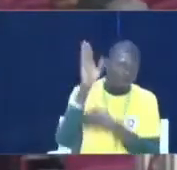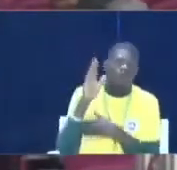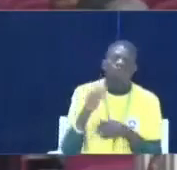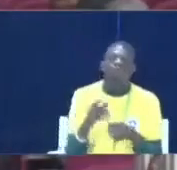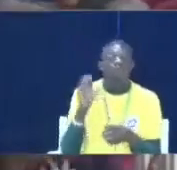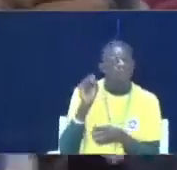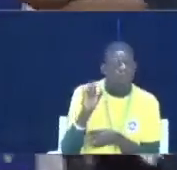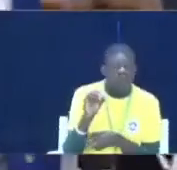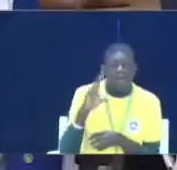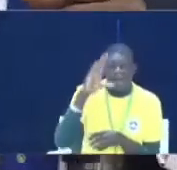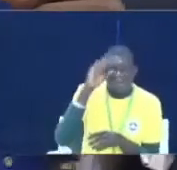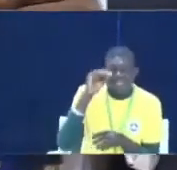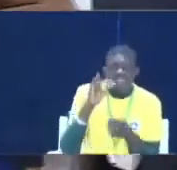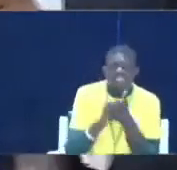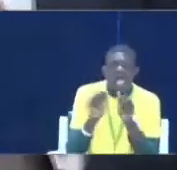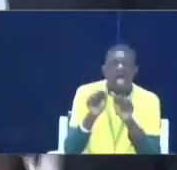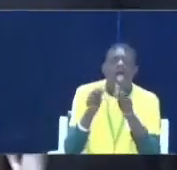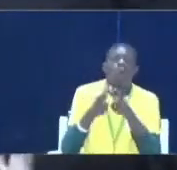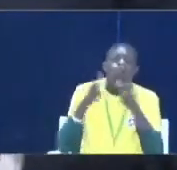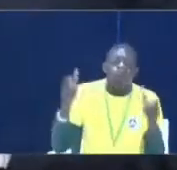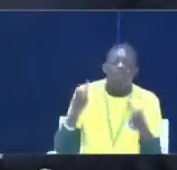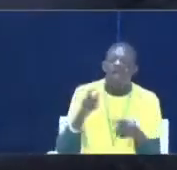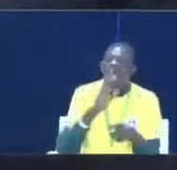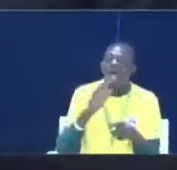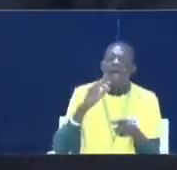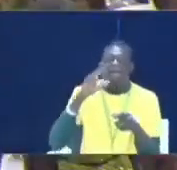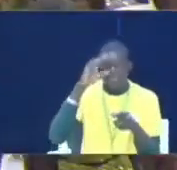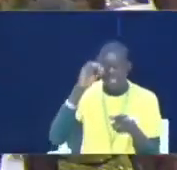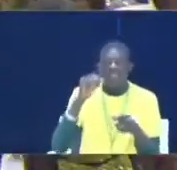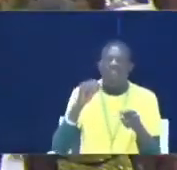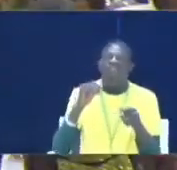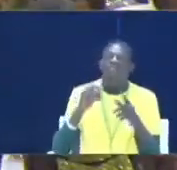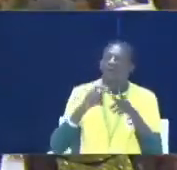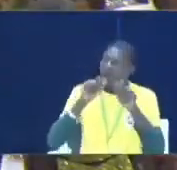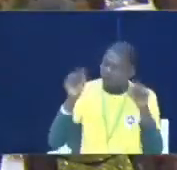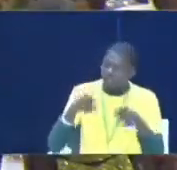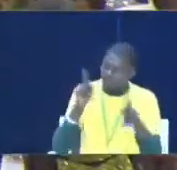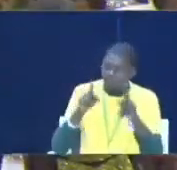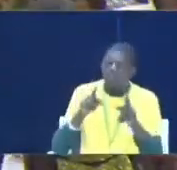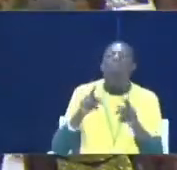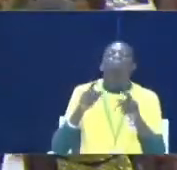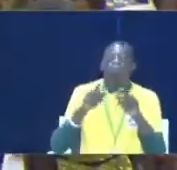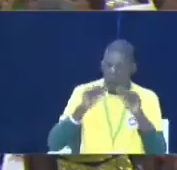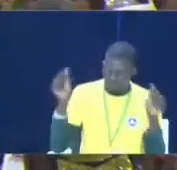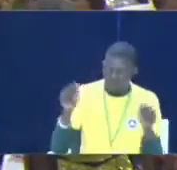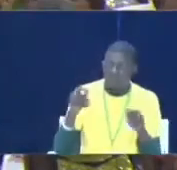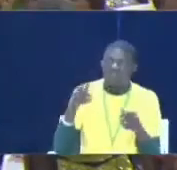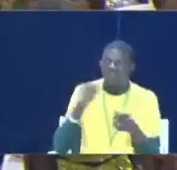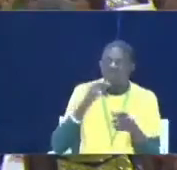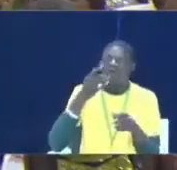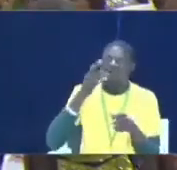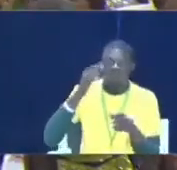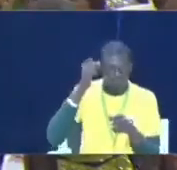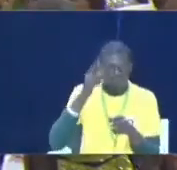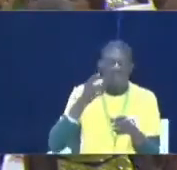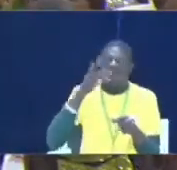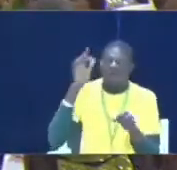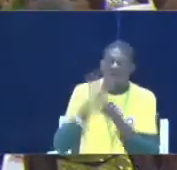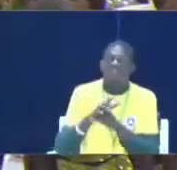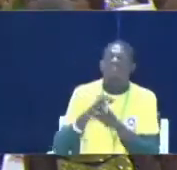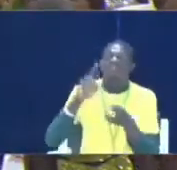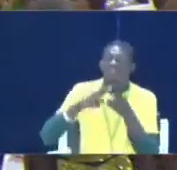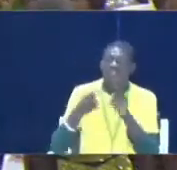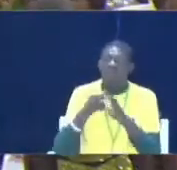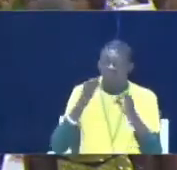So men that enlarge are men of the altar. Men that enlarge are men that understand covenant relationship. If you check the life